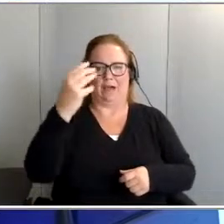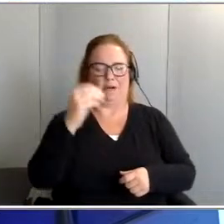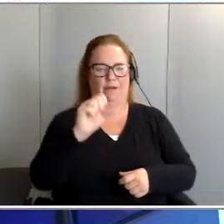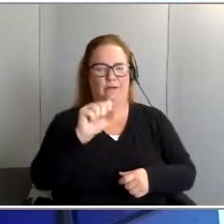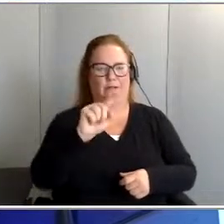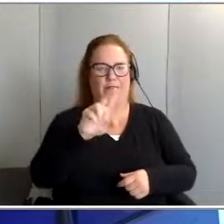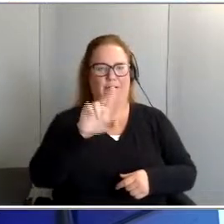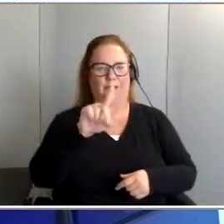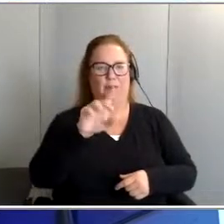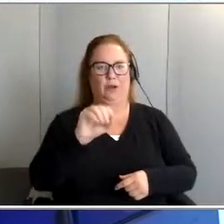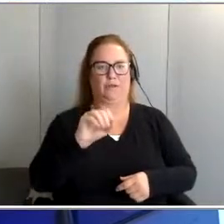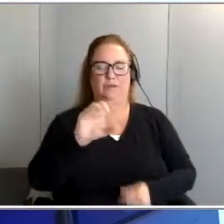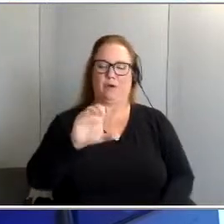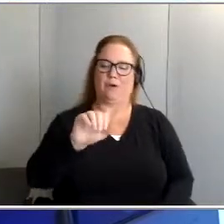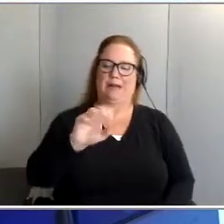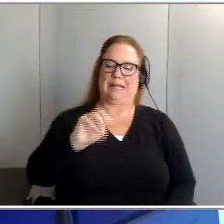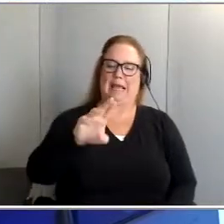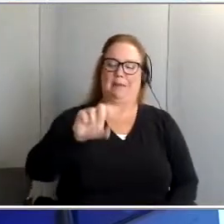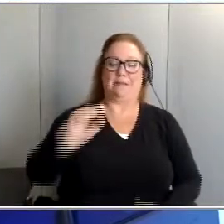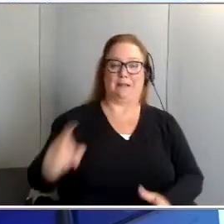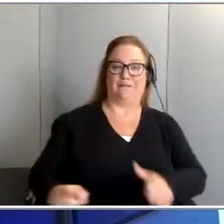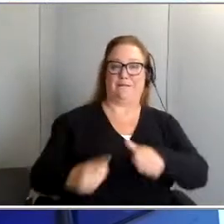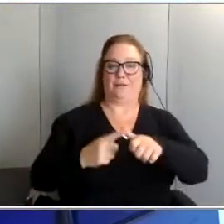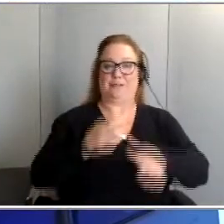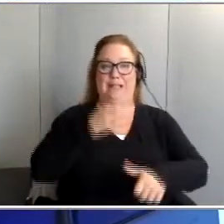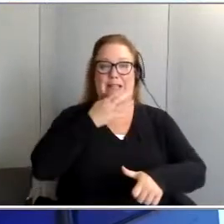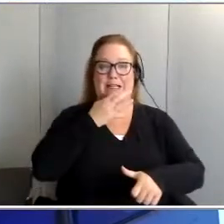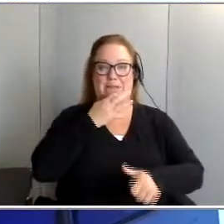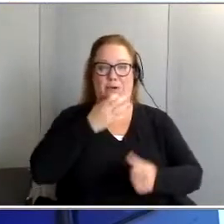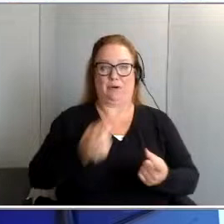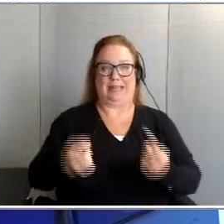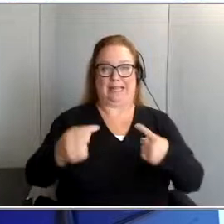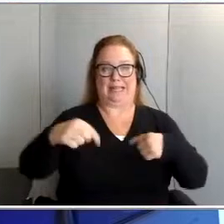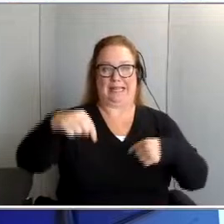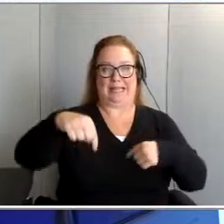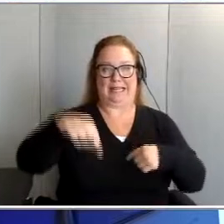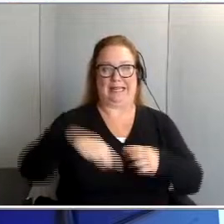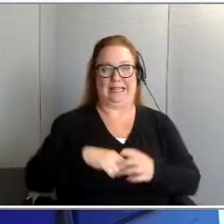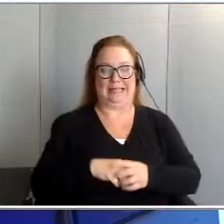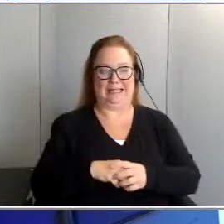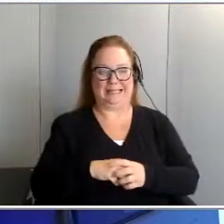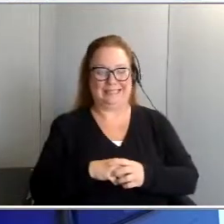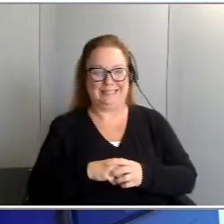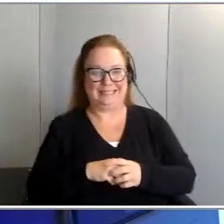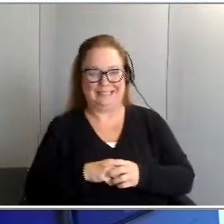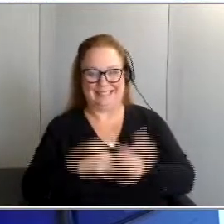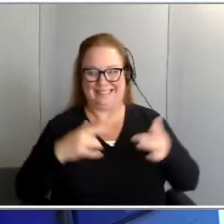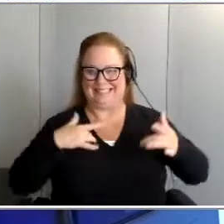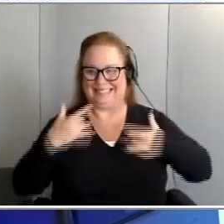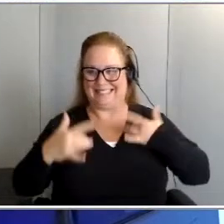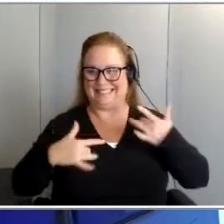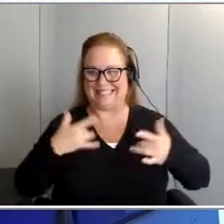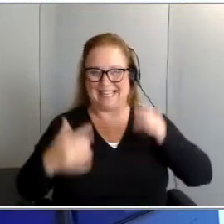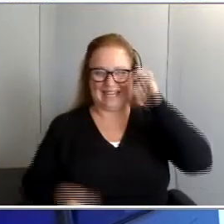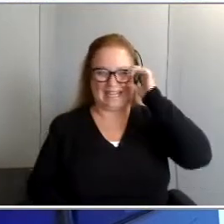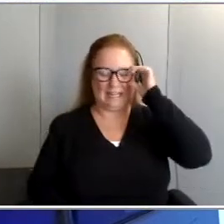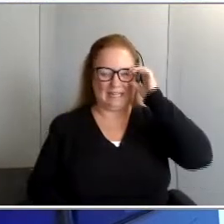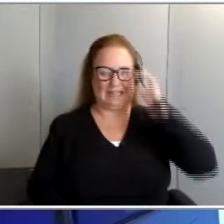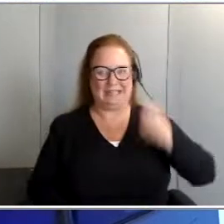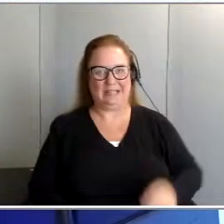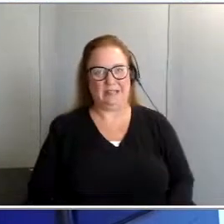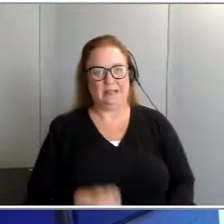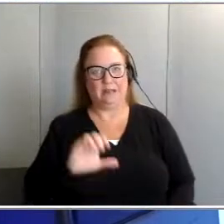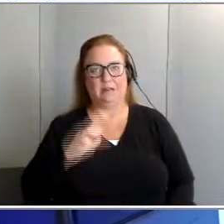first canine expert we've had here in the studio. So look at that. This is exciting. You're doing really, really good. So Chloe, how long has the